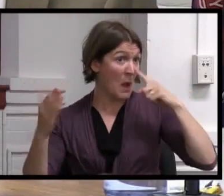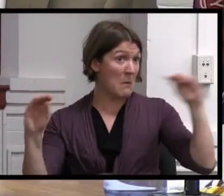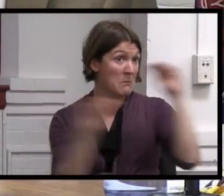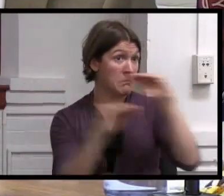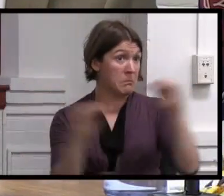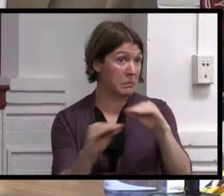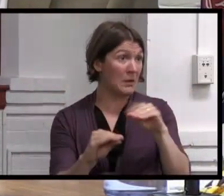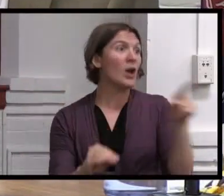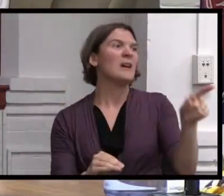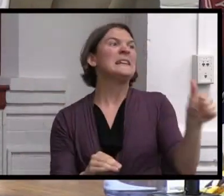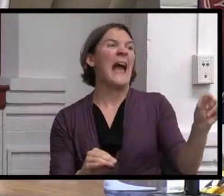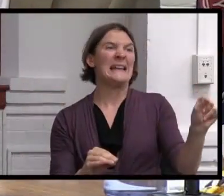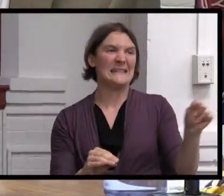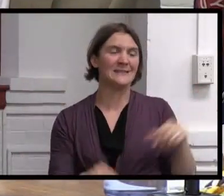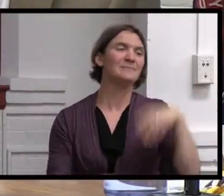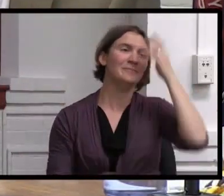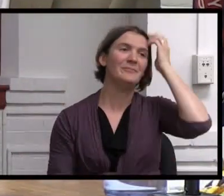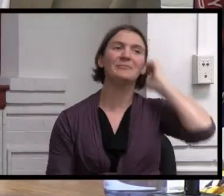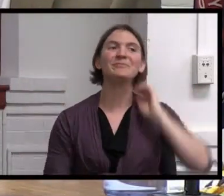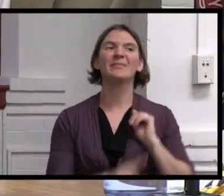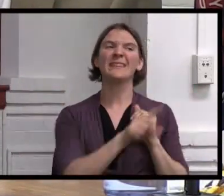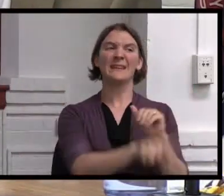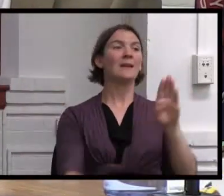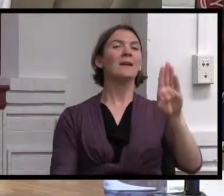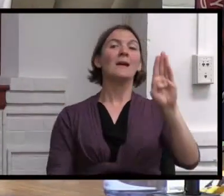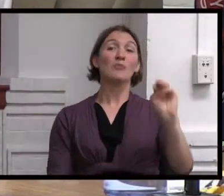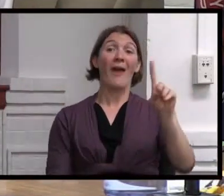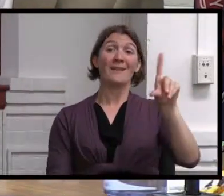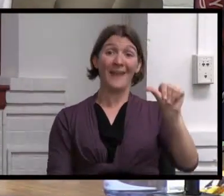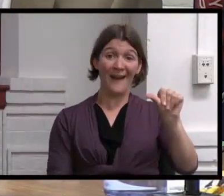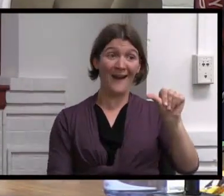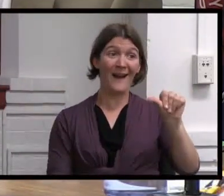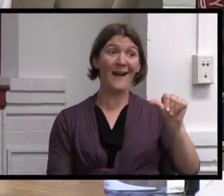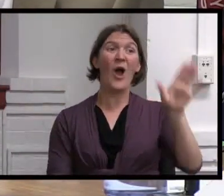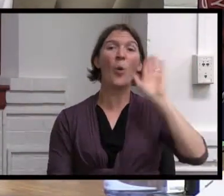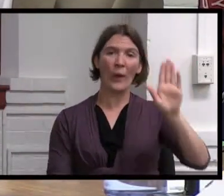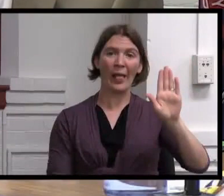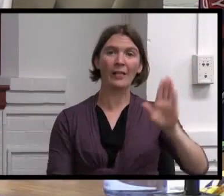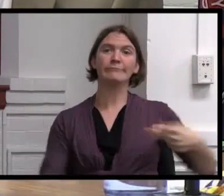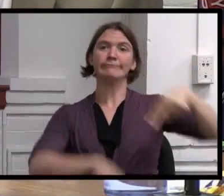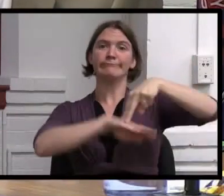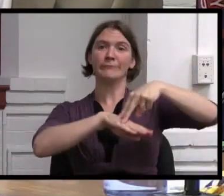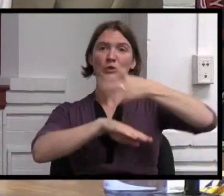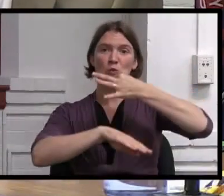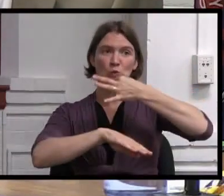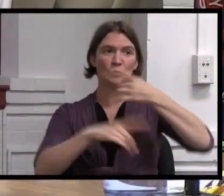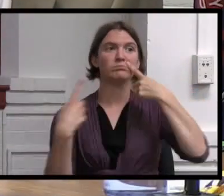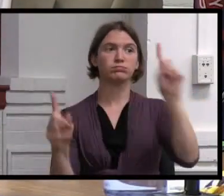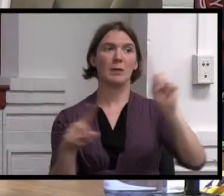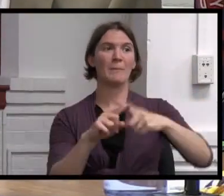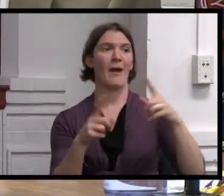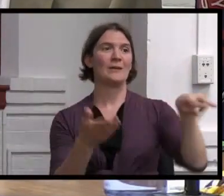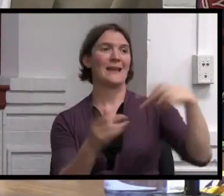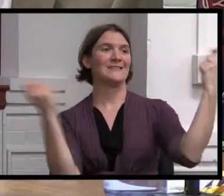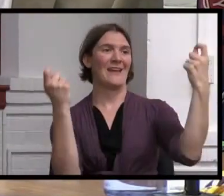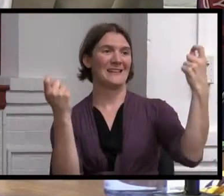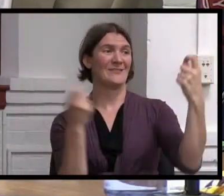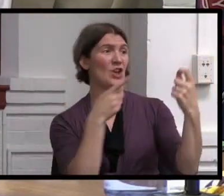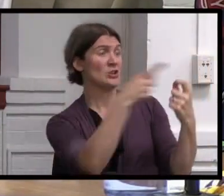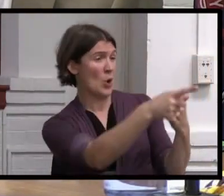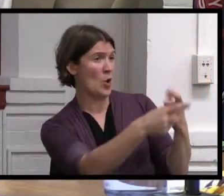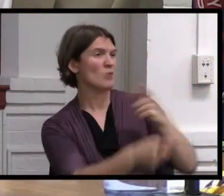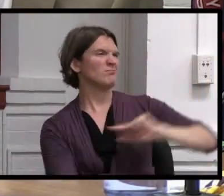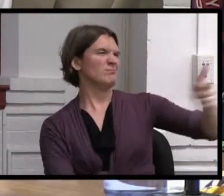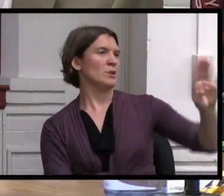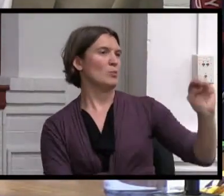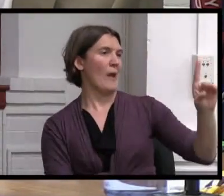Yes. Okay. My son would really appreciate it. Okay. Before we read the proclamation, do you want to get up and talk about, give yourself